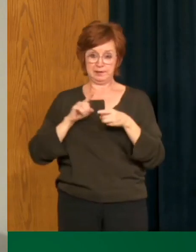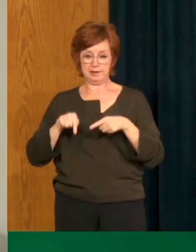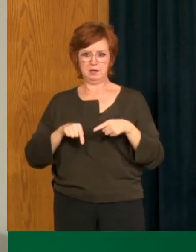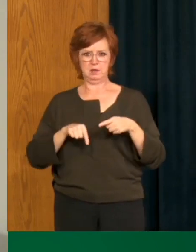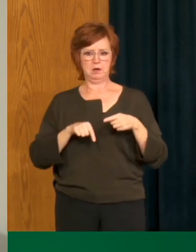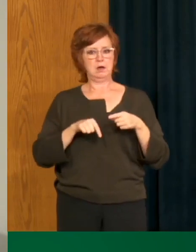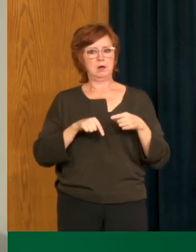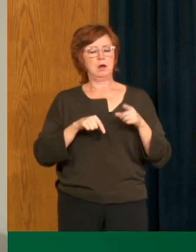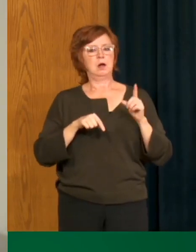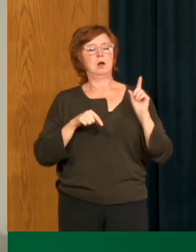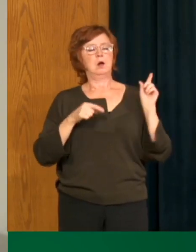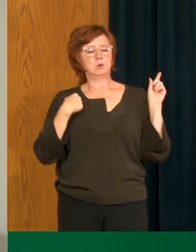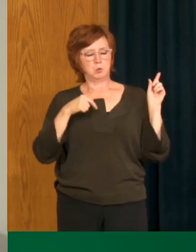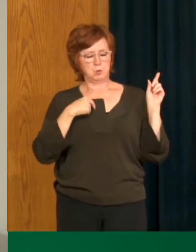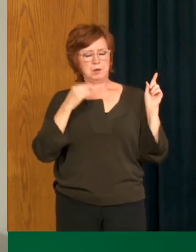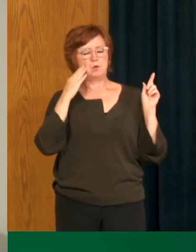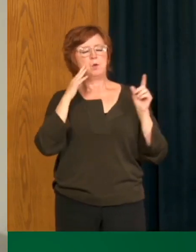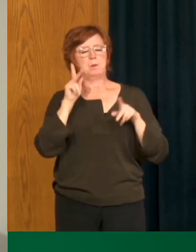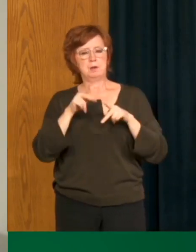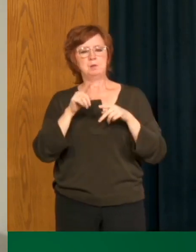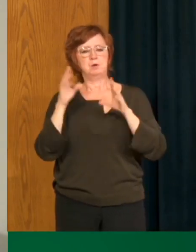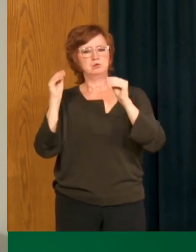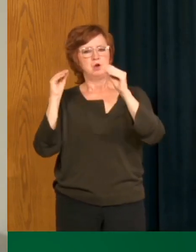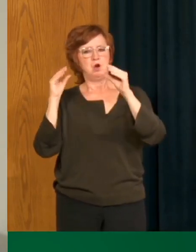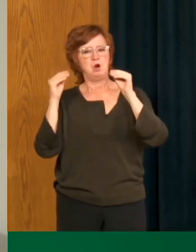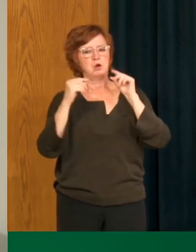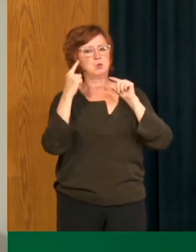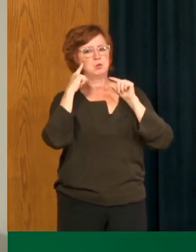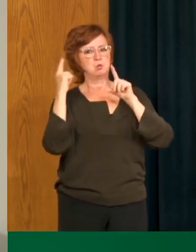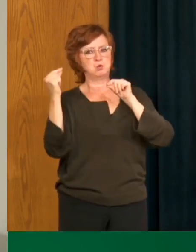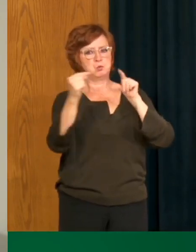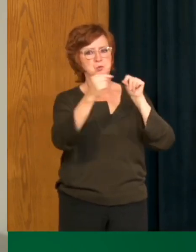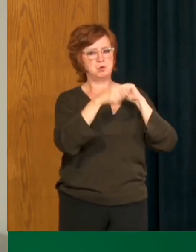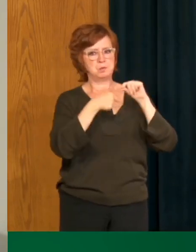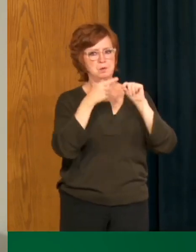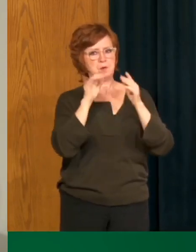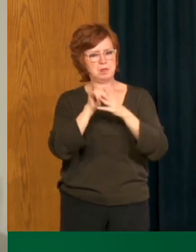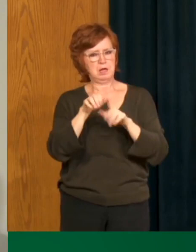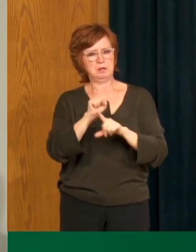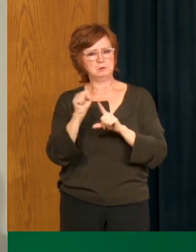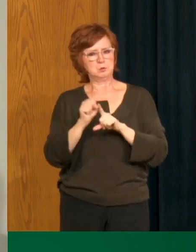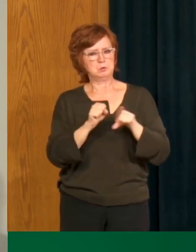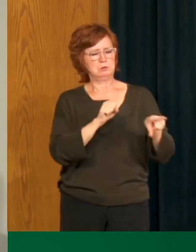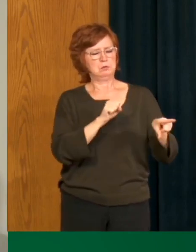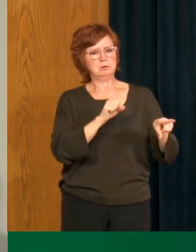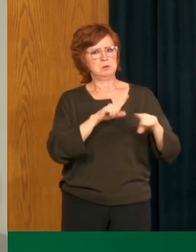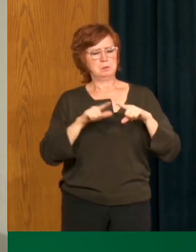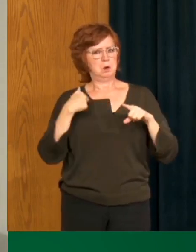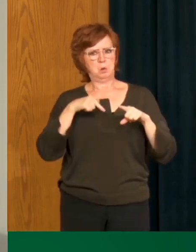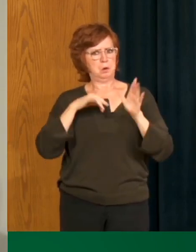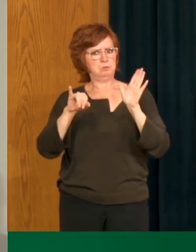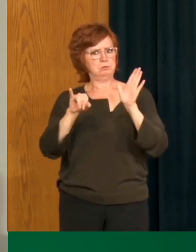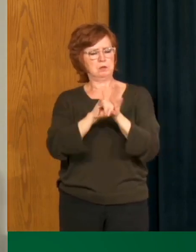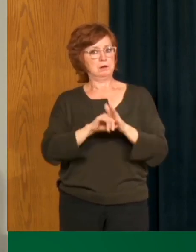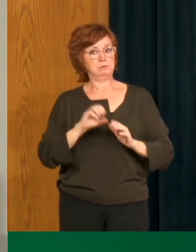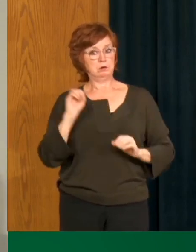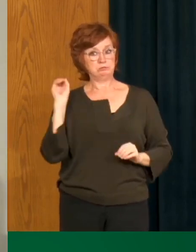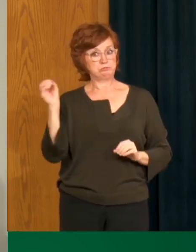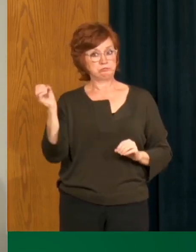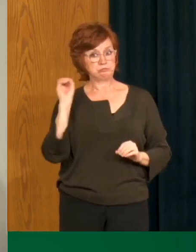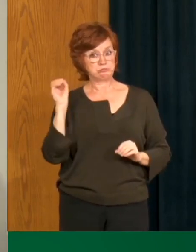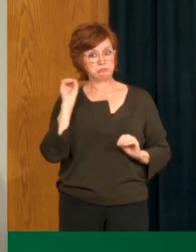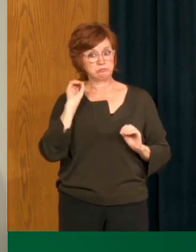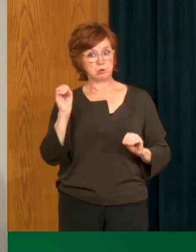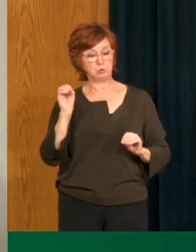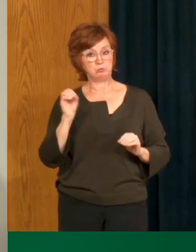that event. And in any case, as time goes on, what I've said is, we keep moving on in 2-week intervals. And